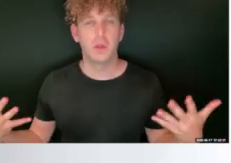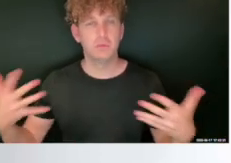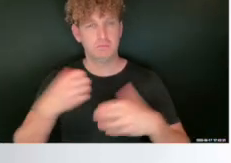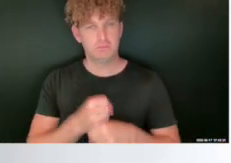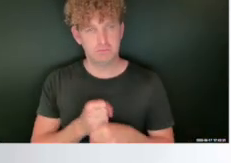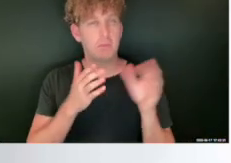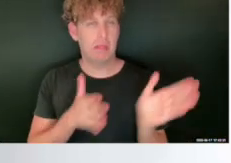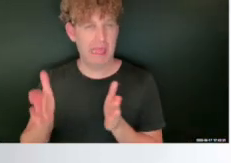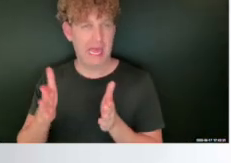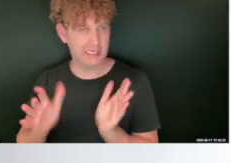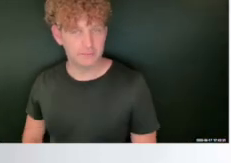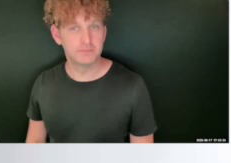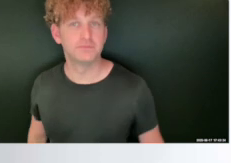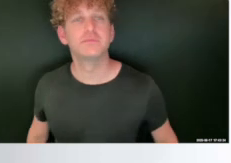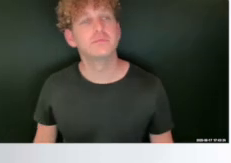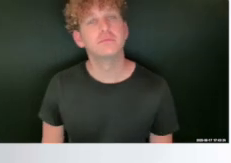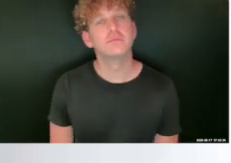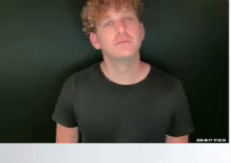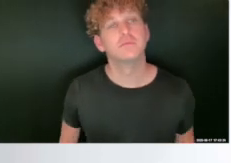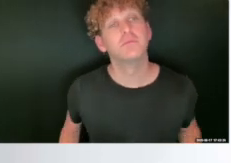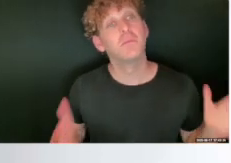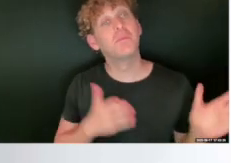but eligible